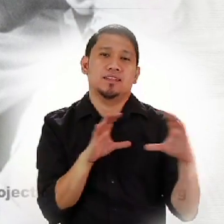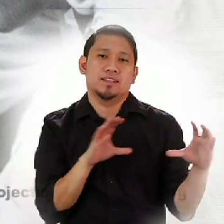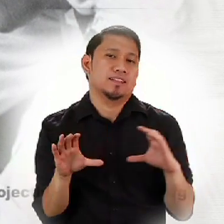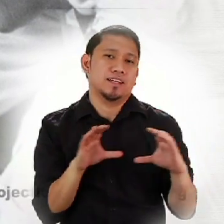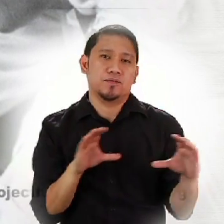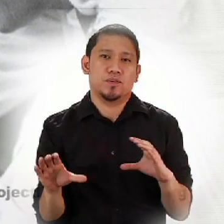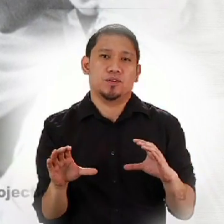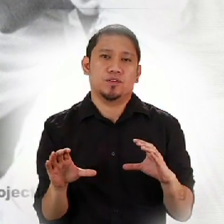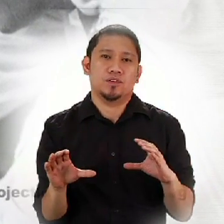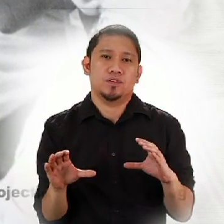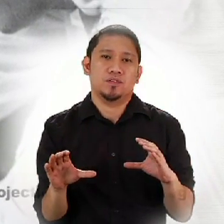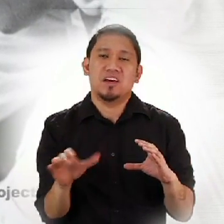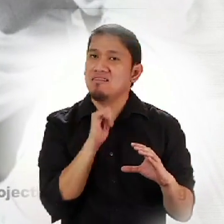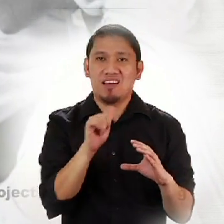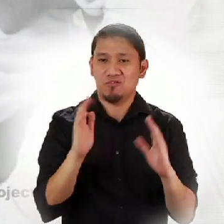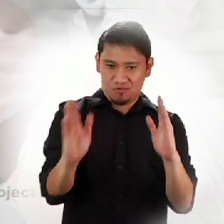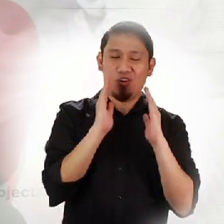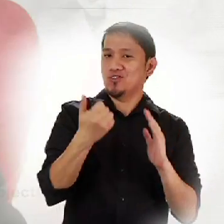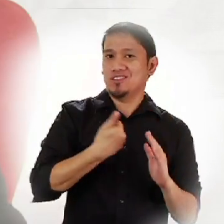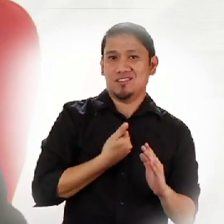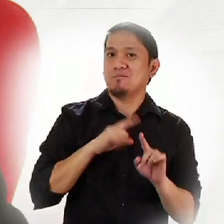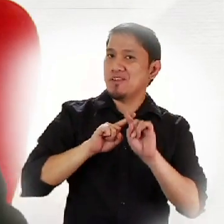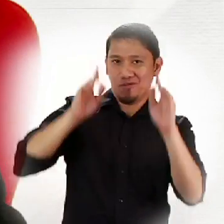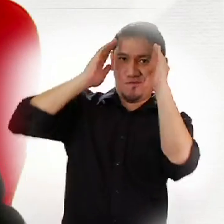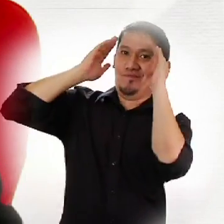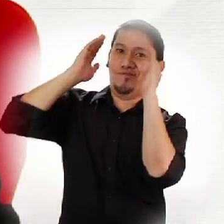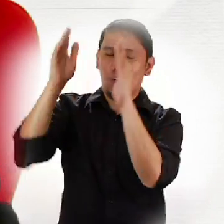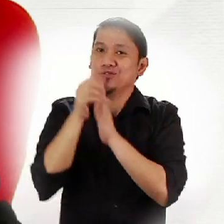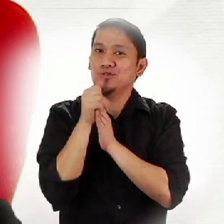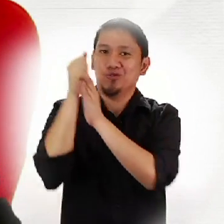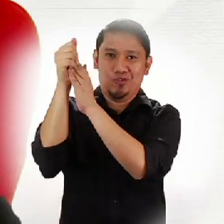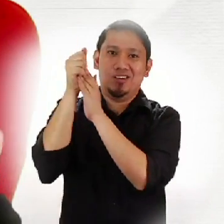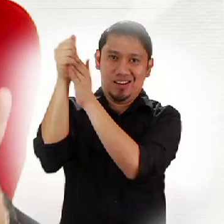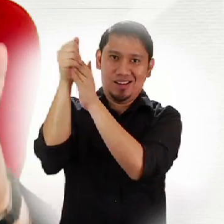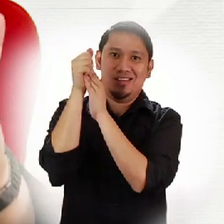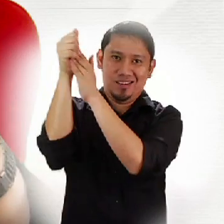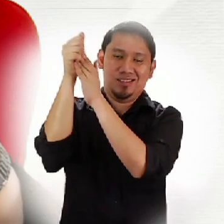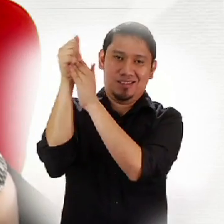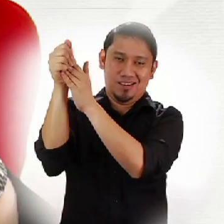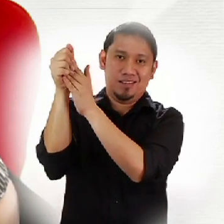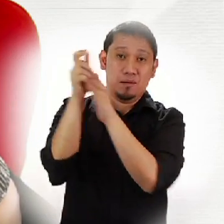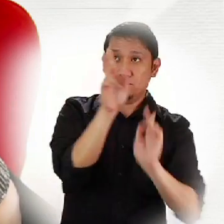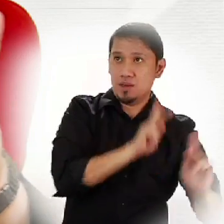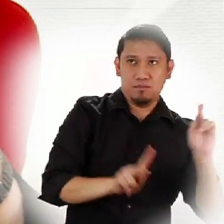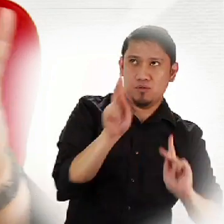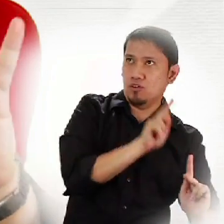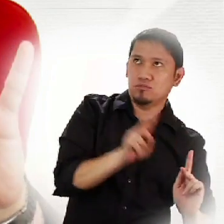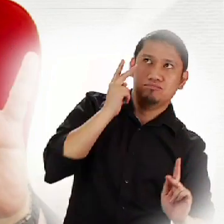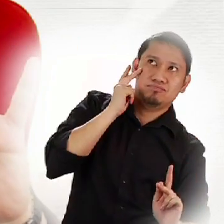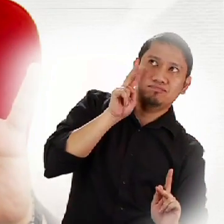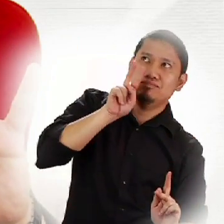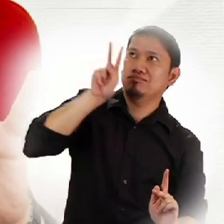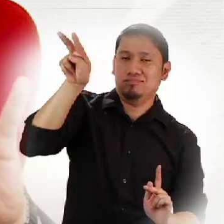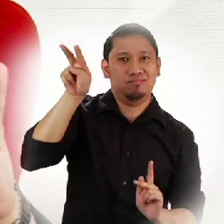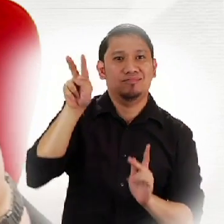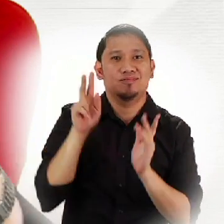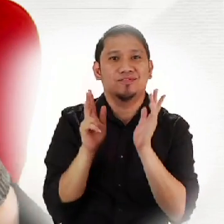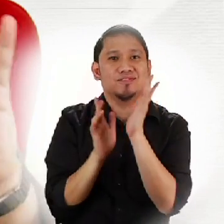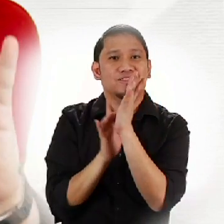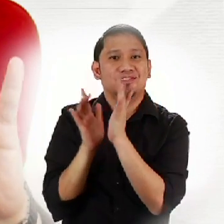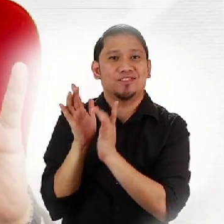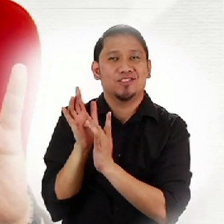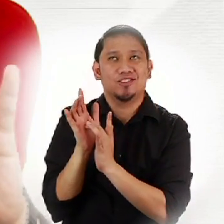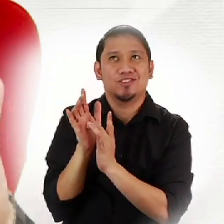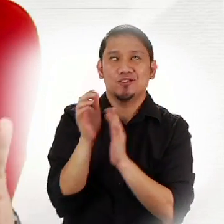without drawing attention to themselves, but bringing the eyes of people to Jesus, to